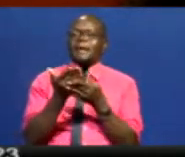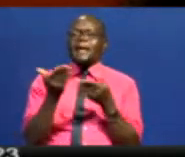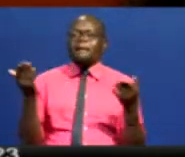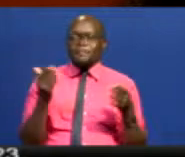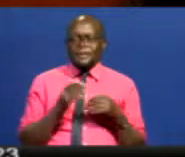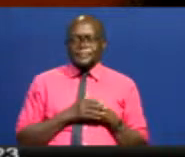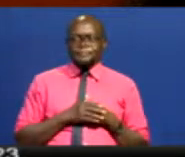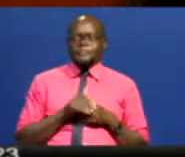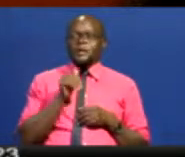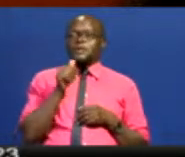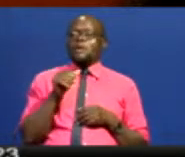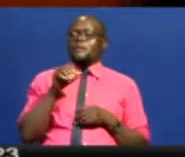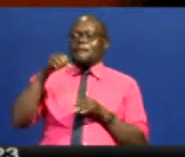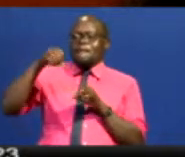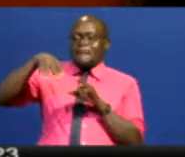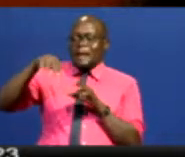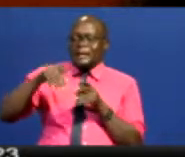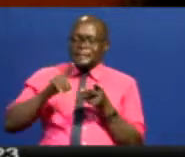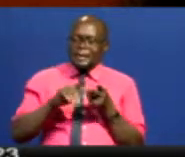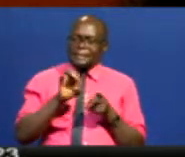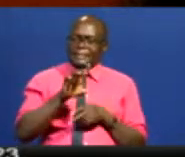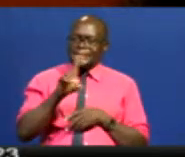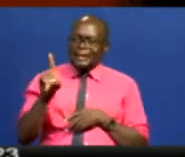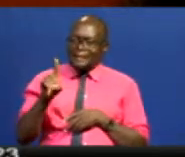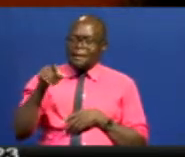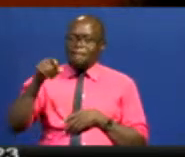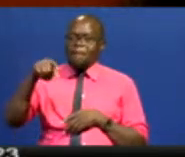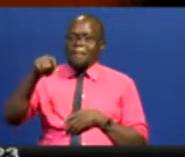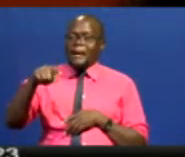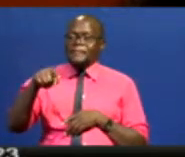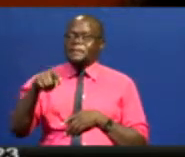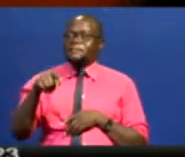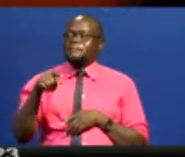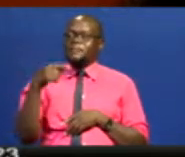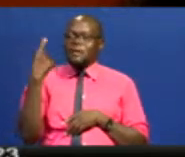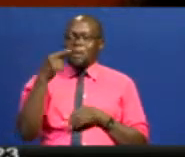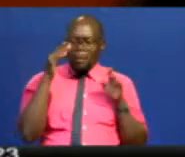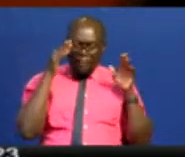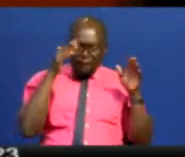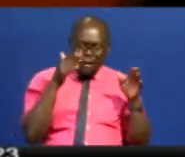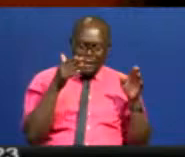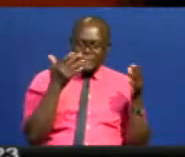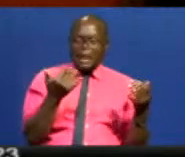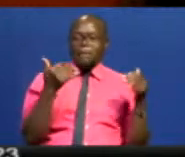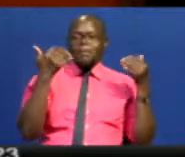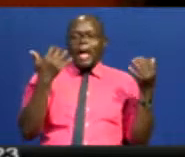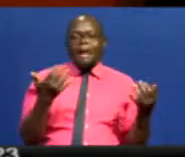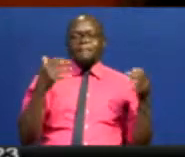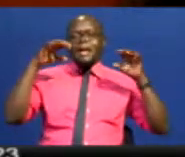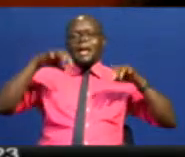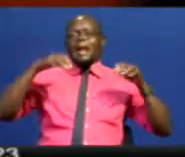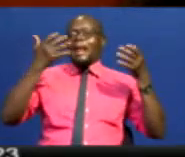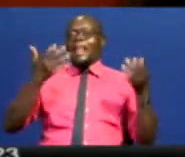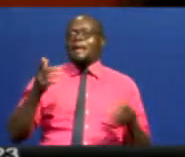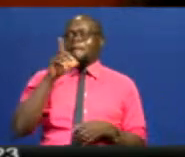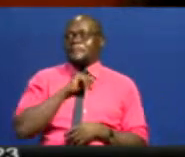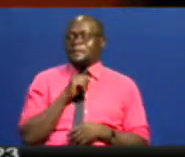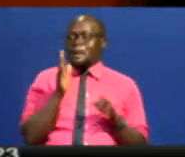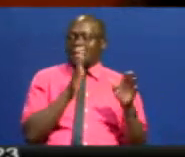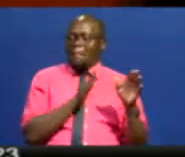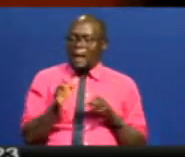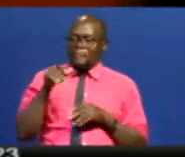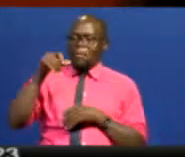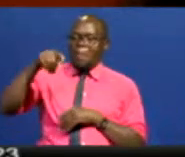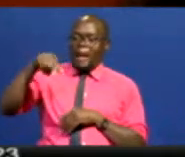have fertilizers and we should have seeds for planting. Now it's raining heavily and the planting season is coming